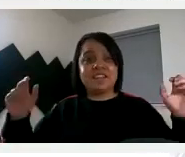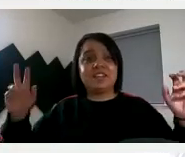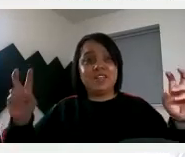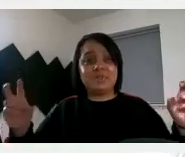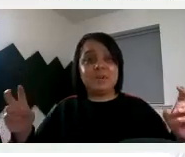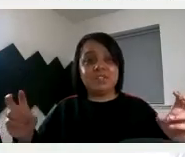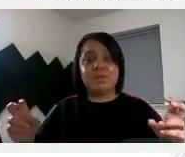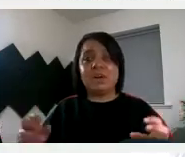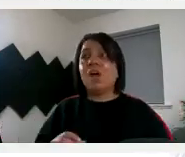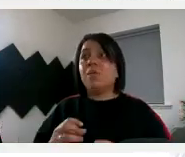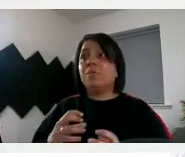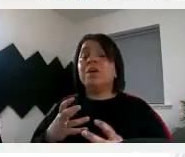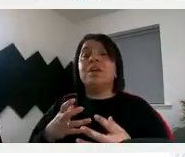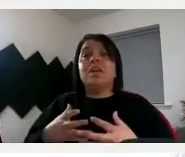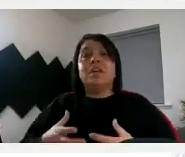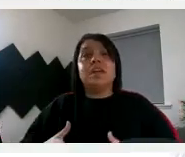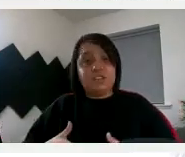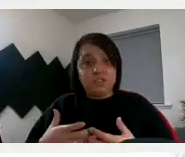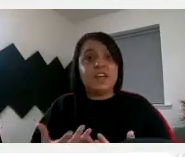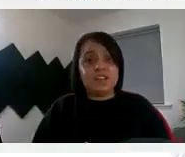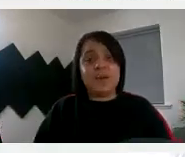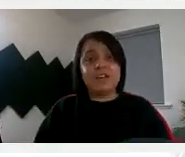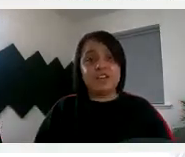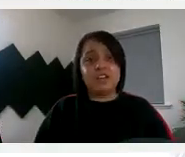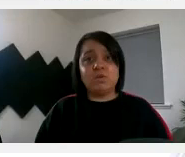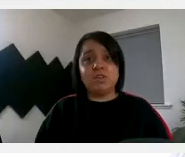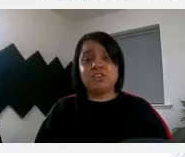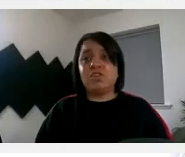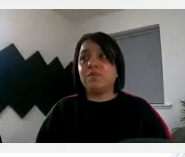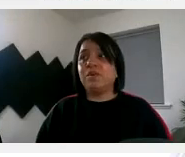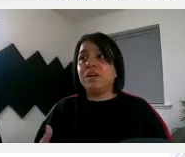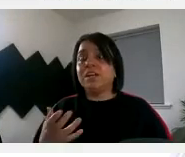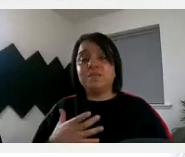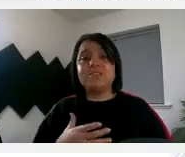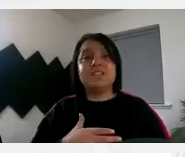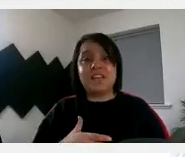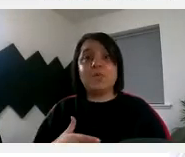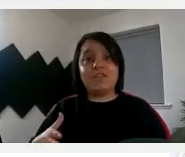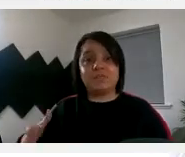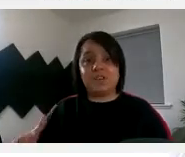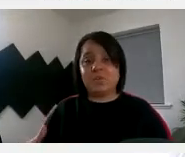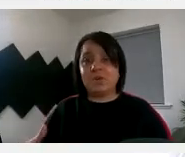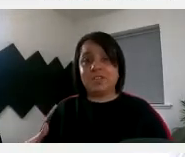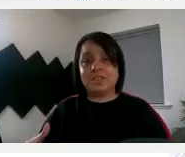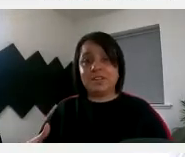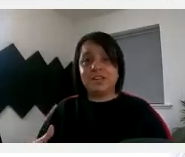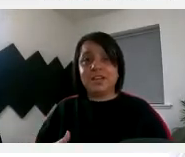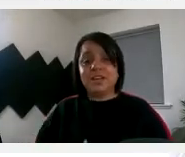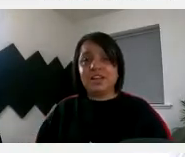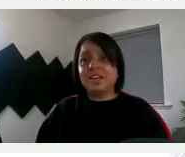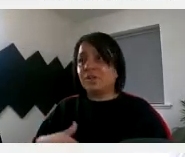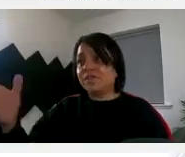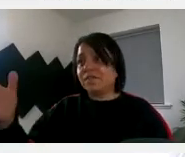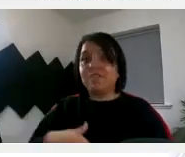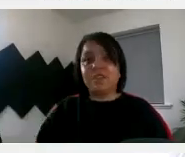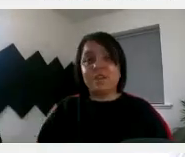classed as wastemen, most of them are. But it does, depend on the tone and stuff, but it's best to stay away from certain words. Like,